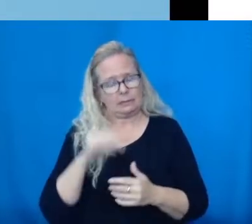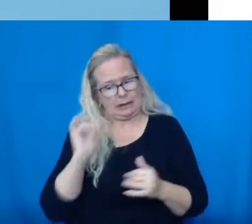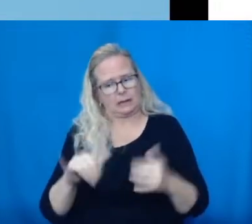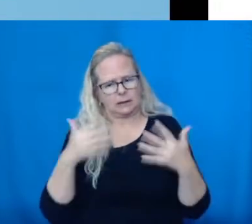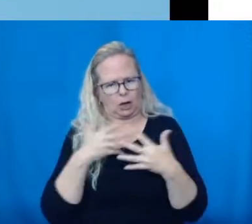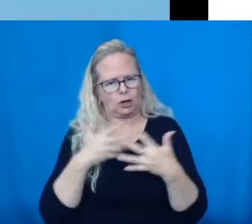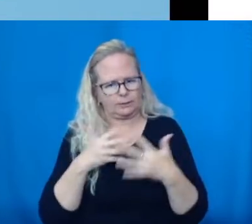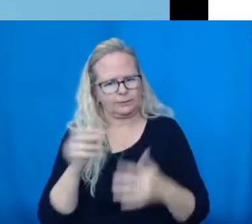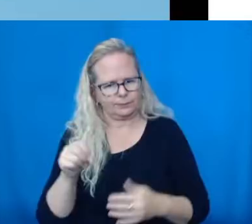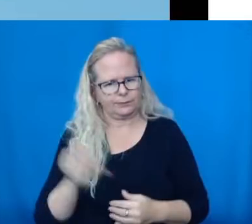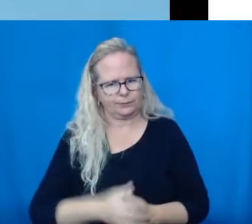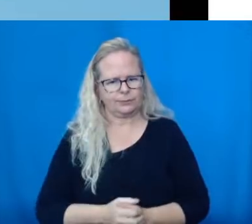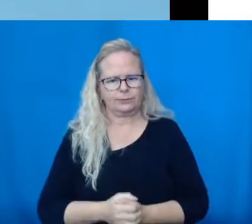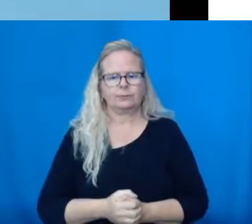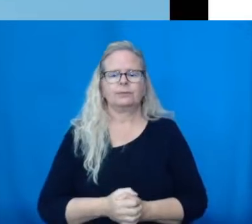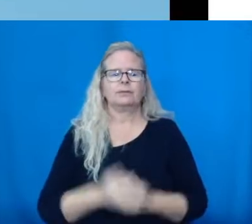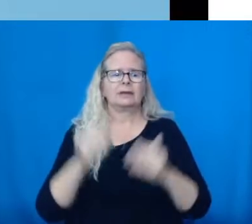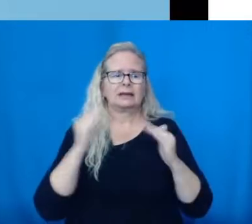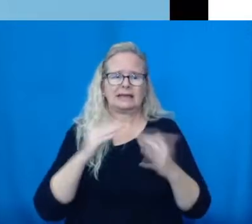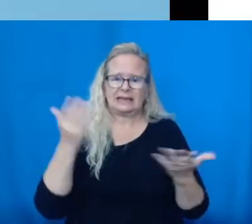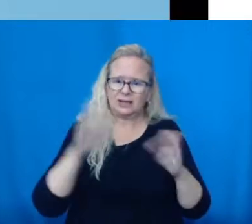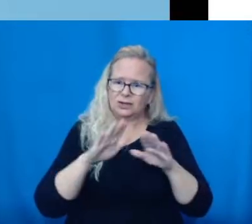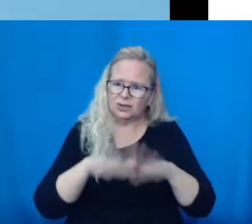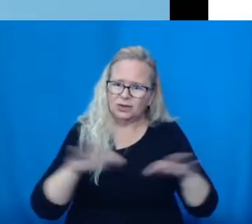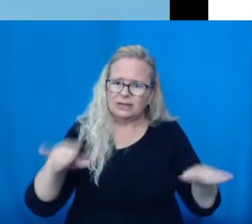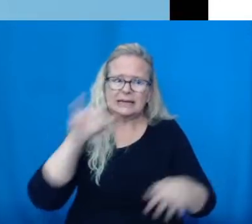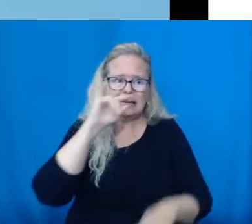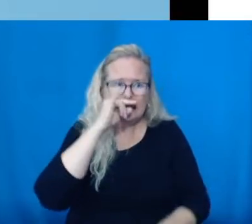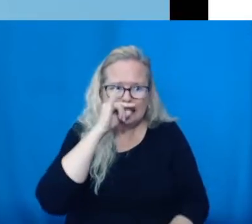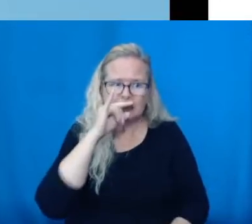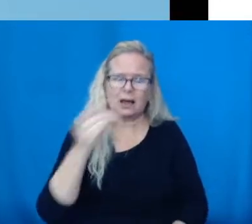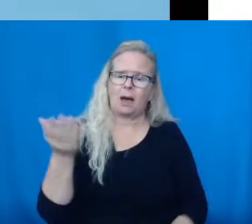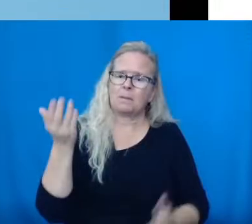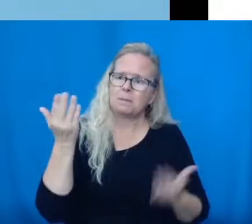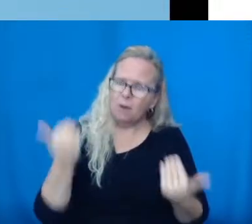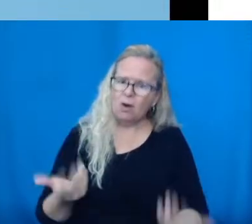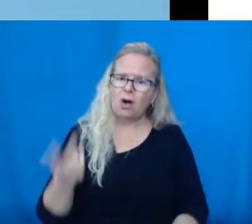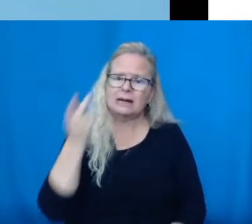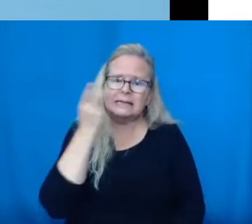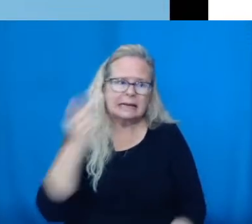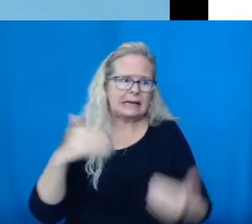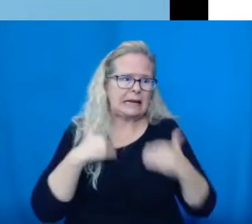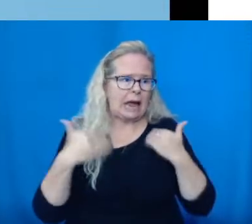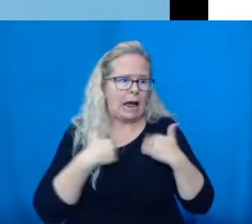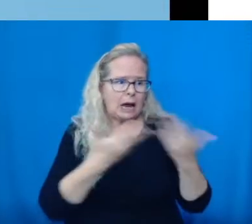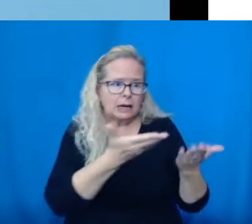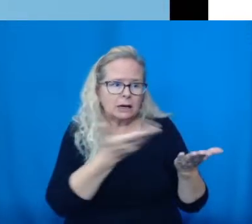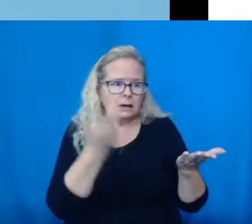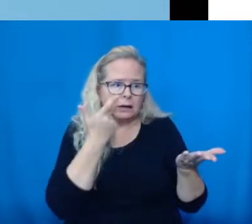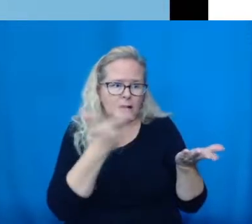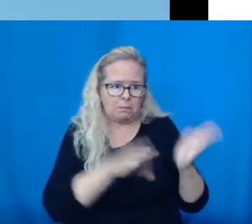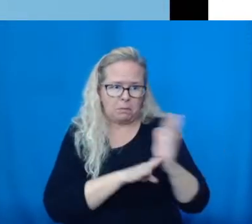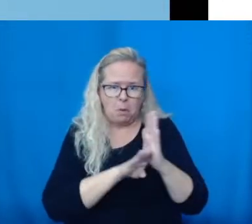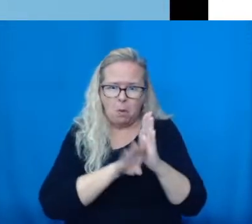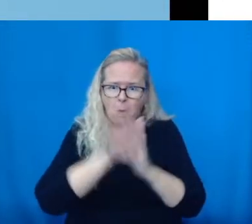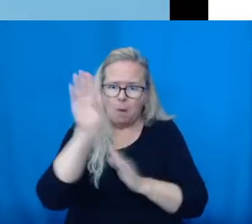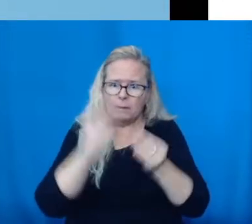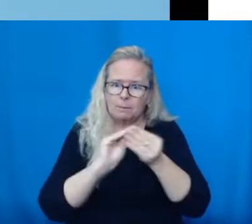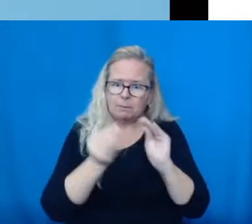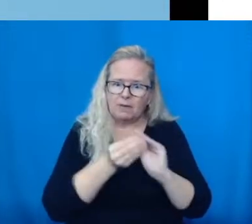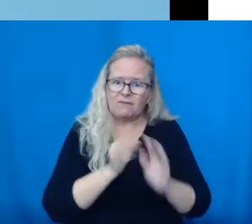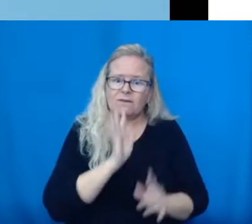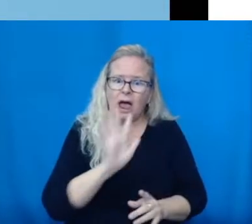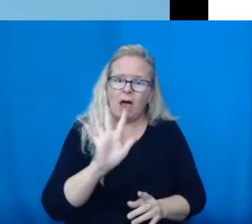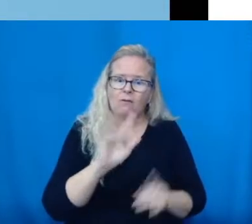look at how fast the 5 to 11 age group has gone up since September 1st. And you can just see that inflection on the curve, how it